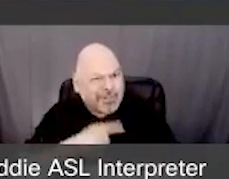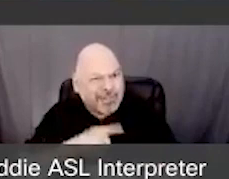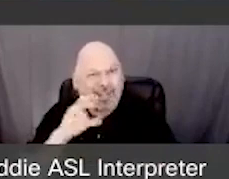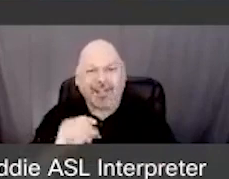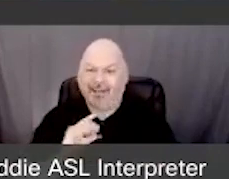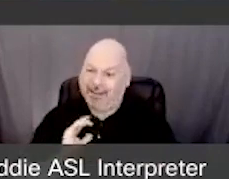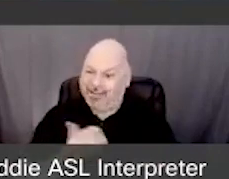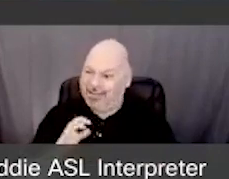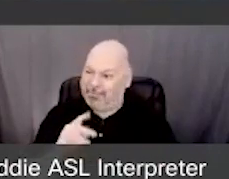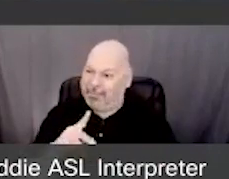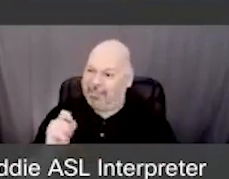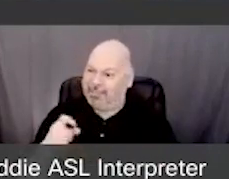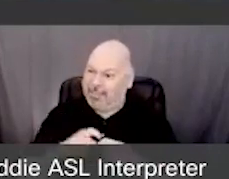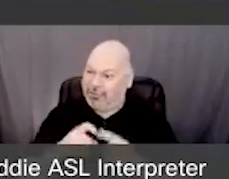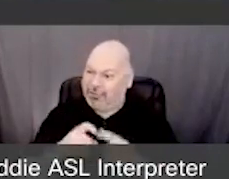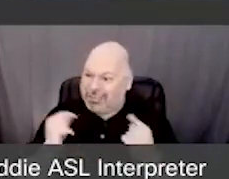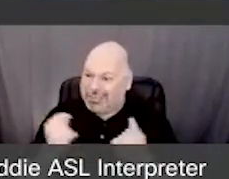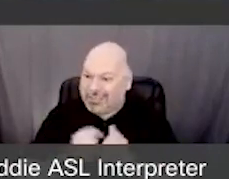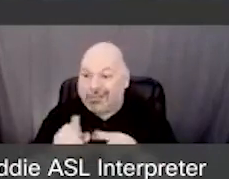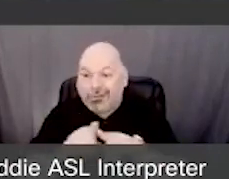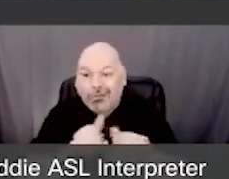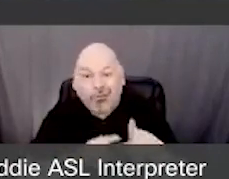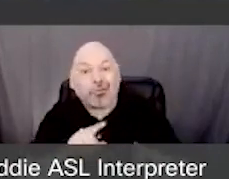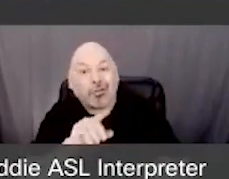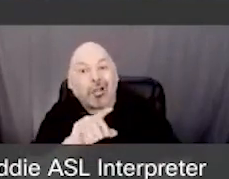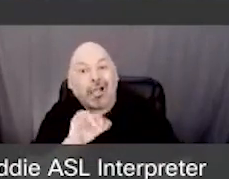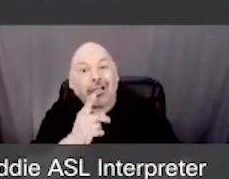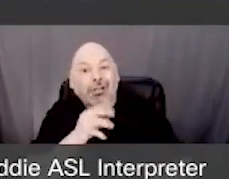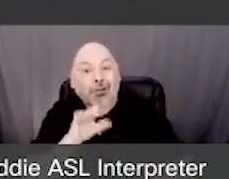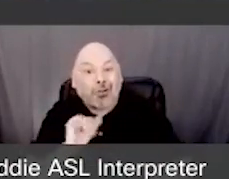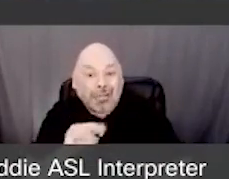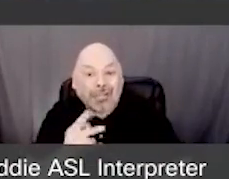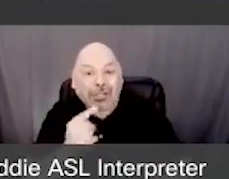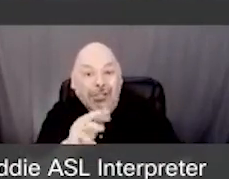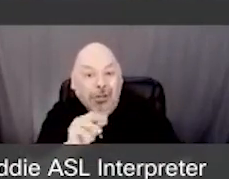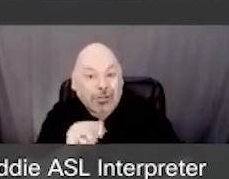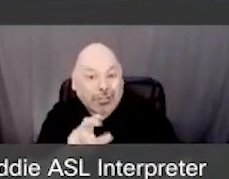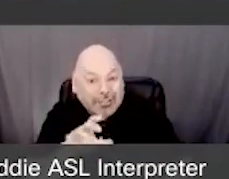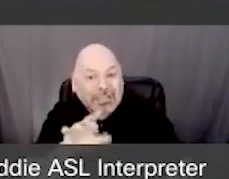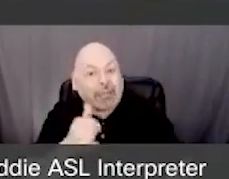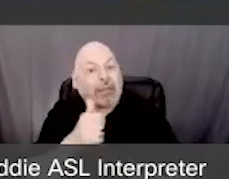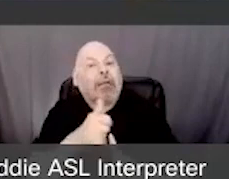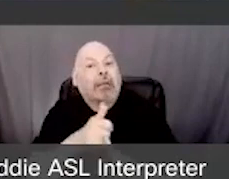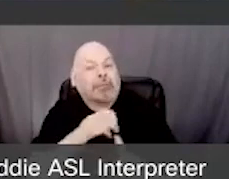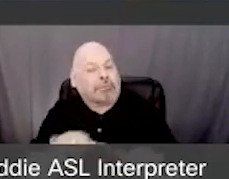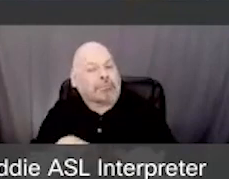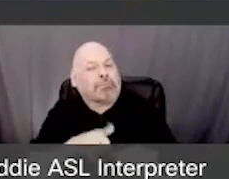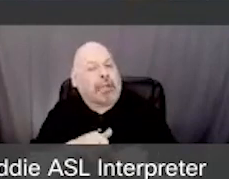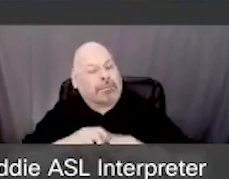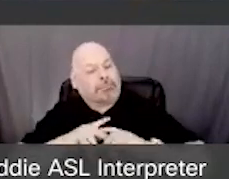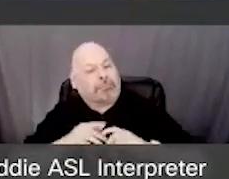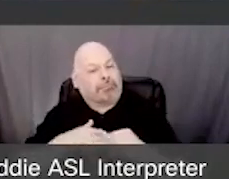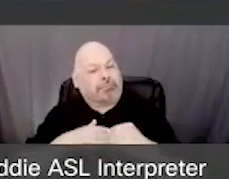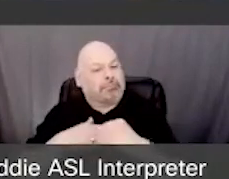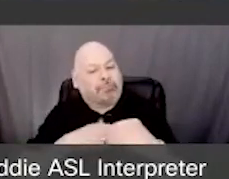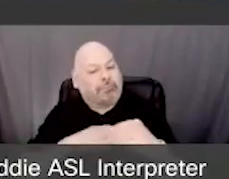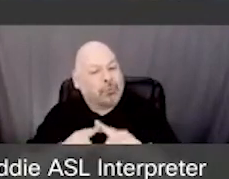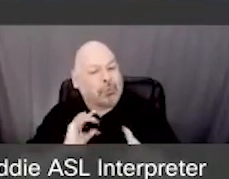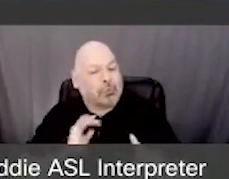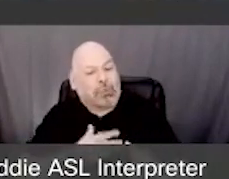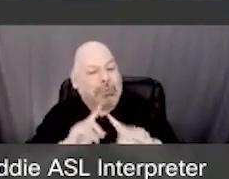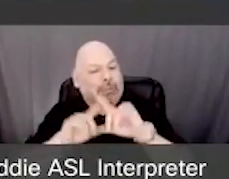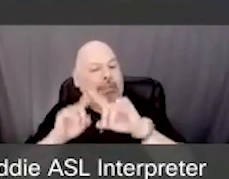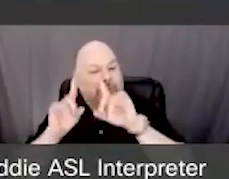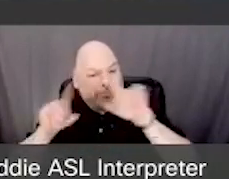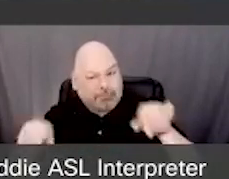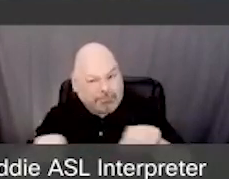our CPS Energy team members, as well as Mr. Adrian Garcia. He'll be in the background guiding us to our different